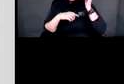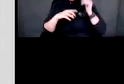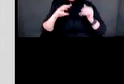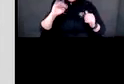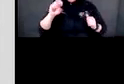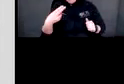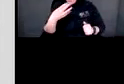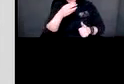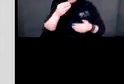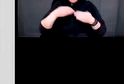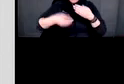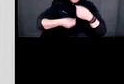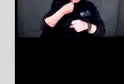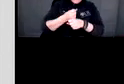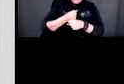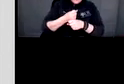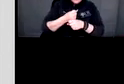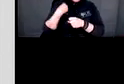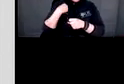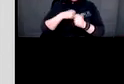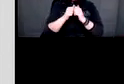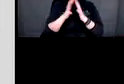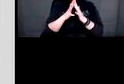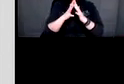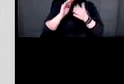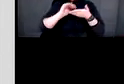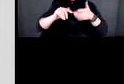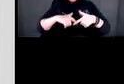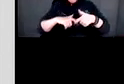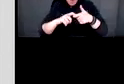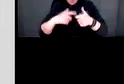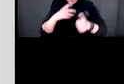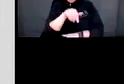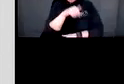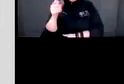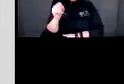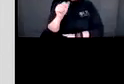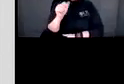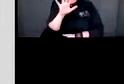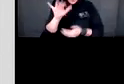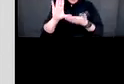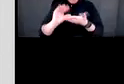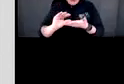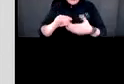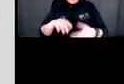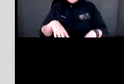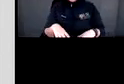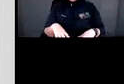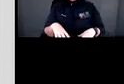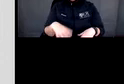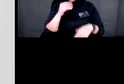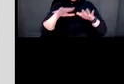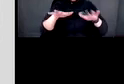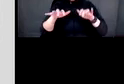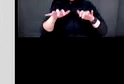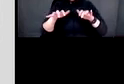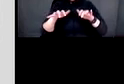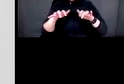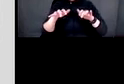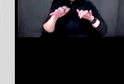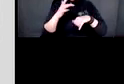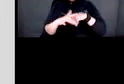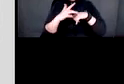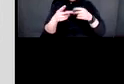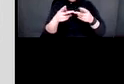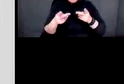and through the end of the year, we did institute the furloughs as well as other salary reductions, and then freezing of open positions. So we had